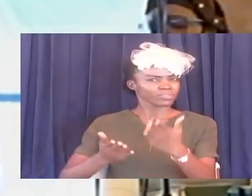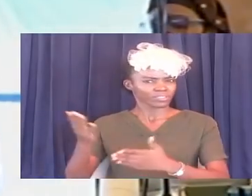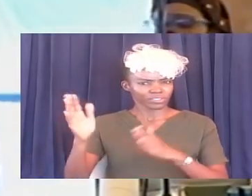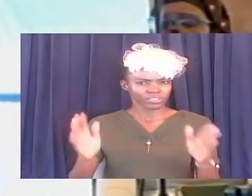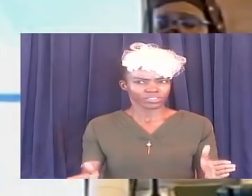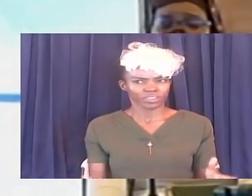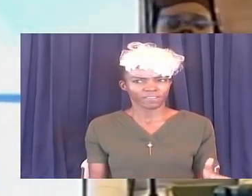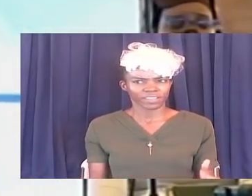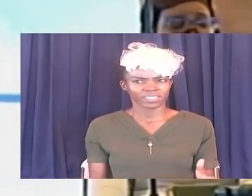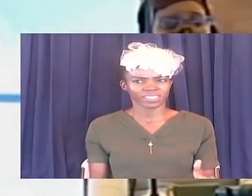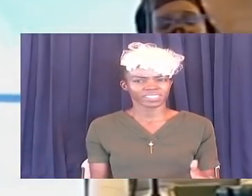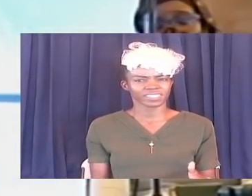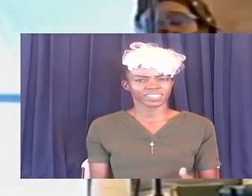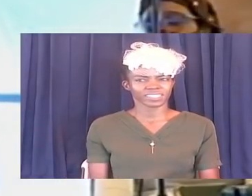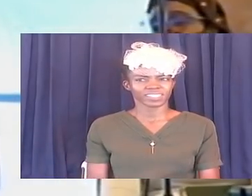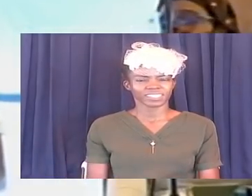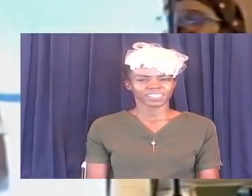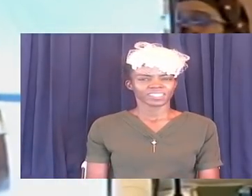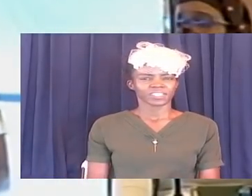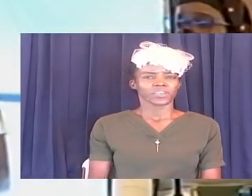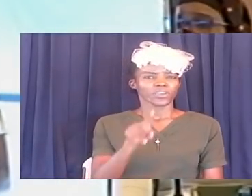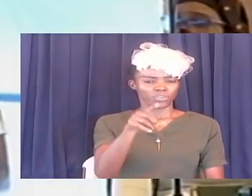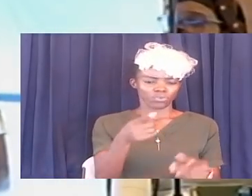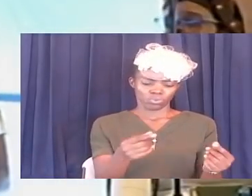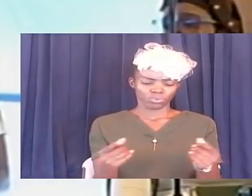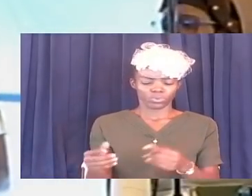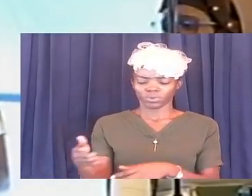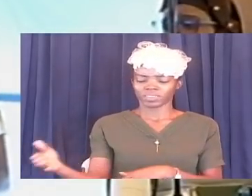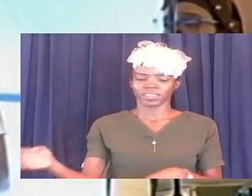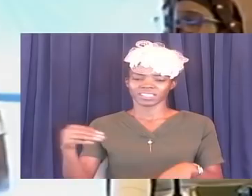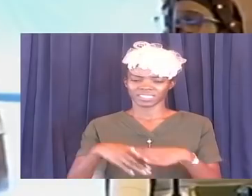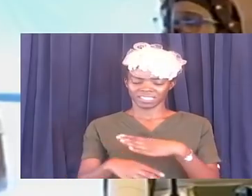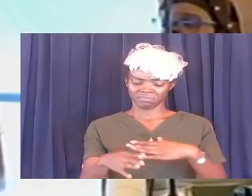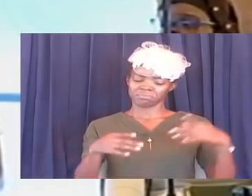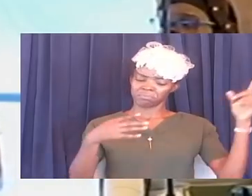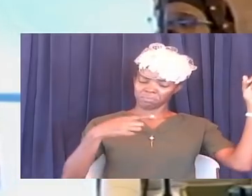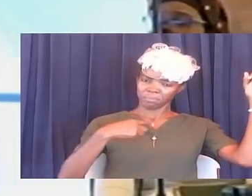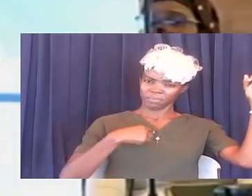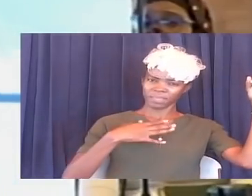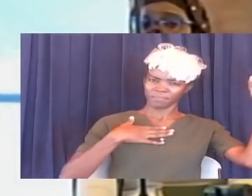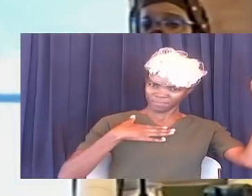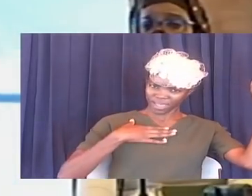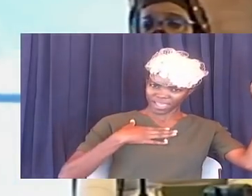you? You're doing things in my name, but I don't know you.